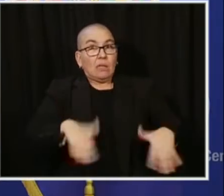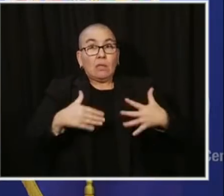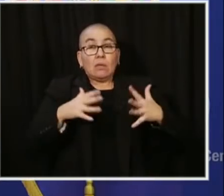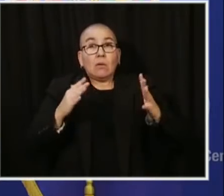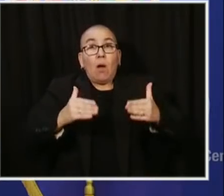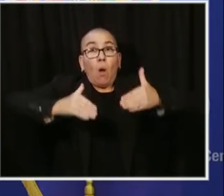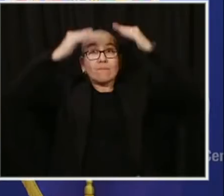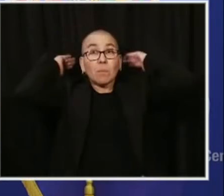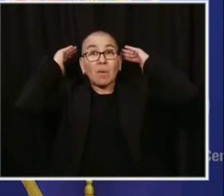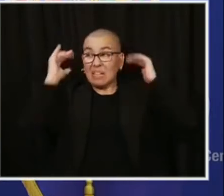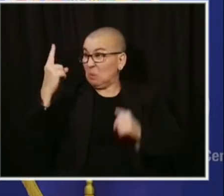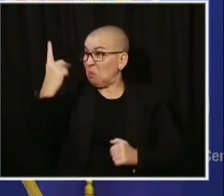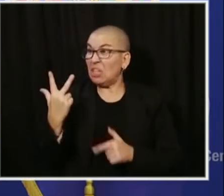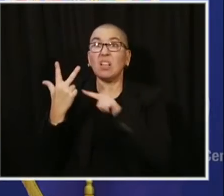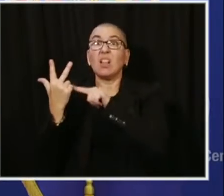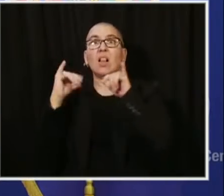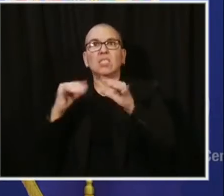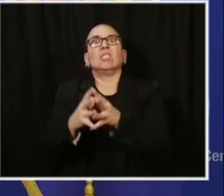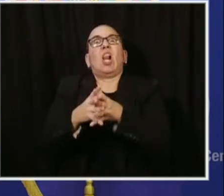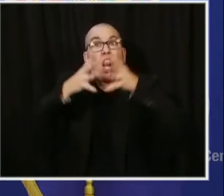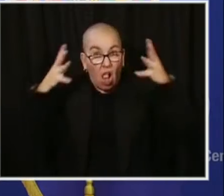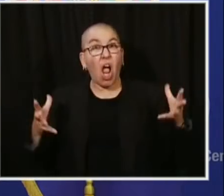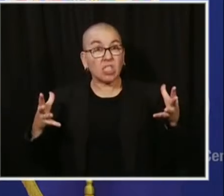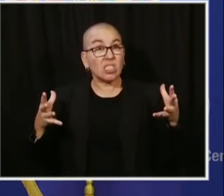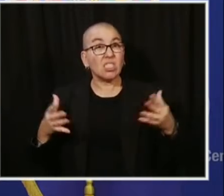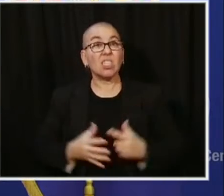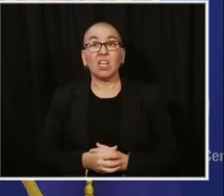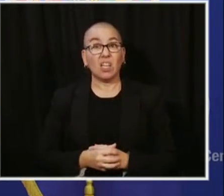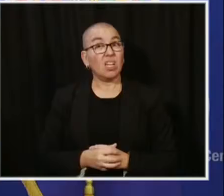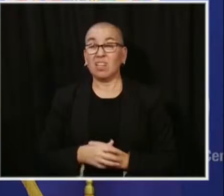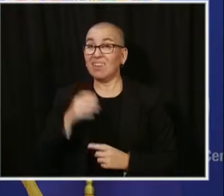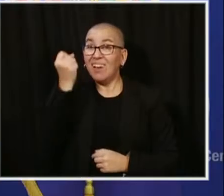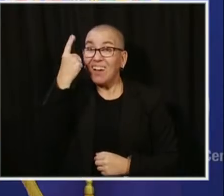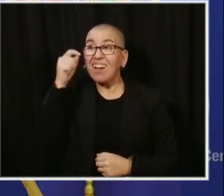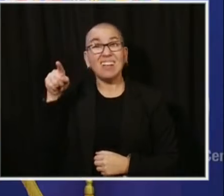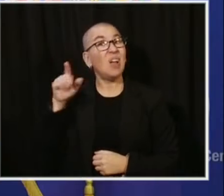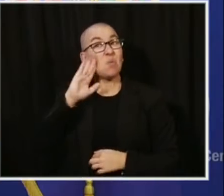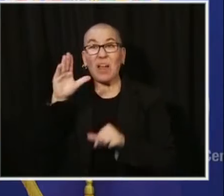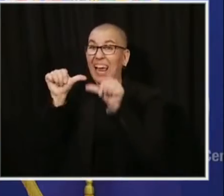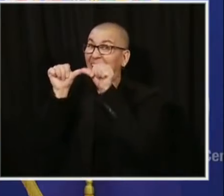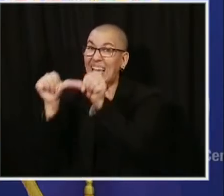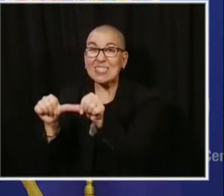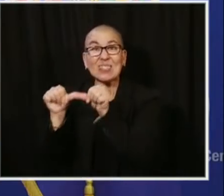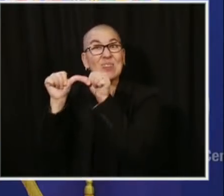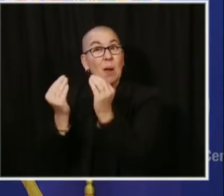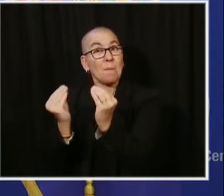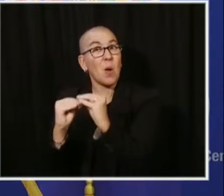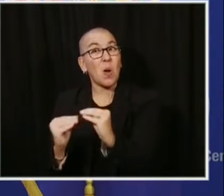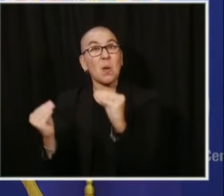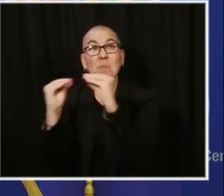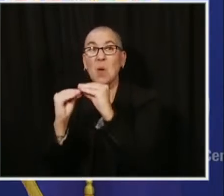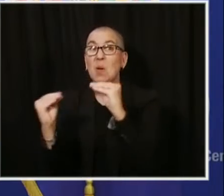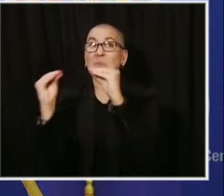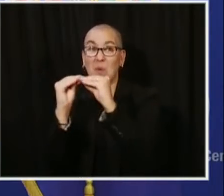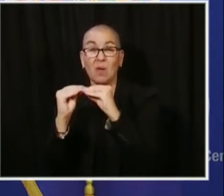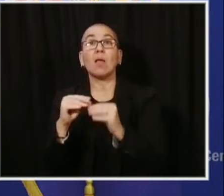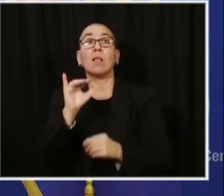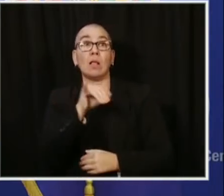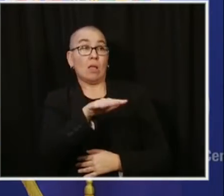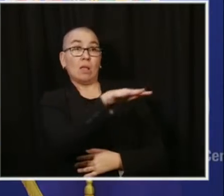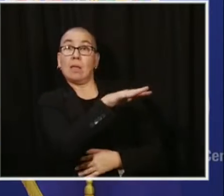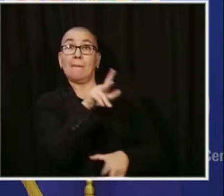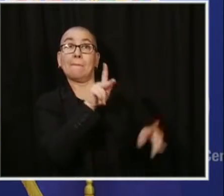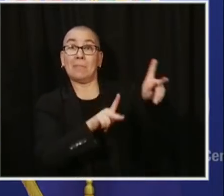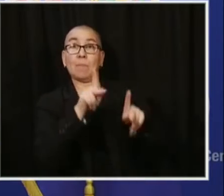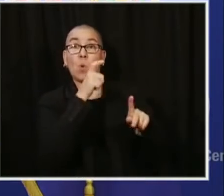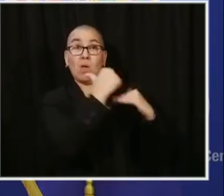know that that number continues to grow as we see the virus spread through our communities. We're also seeing of those inpatients, about 1/3 of